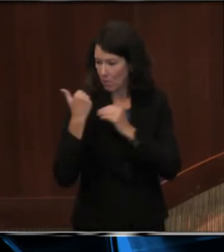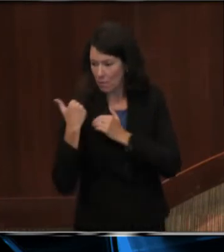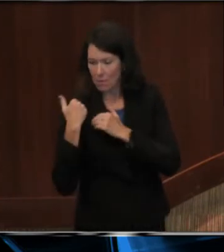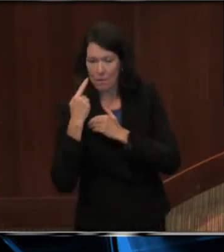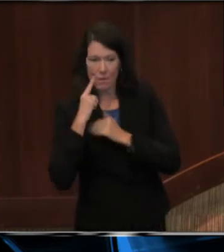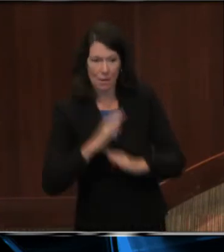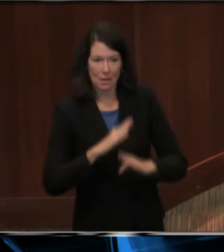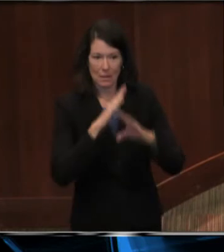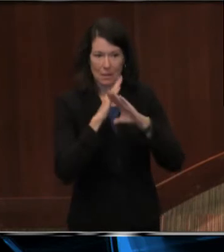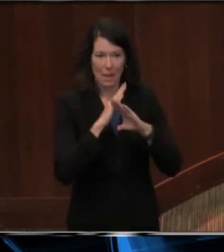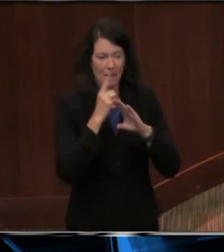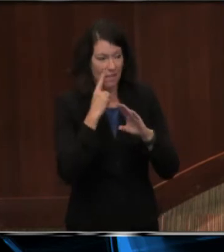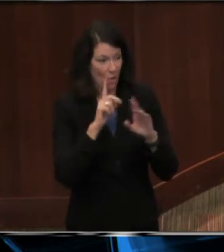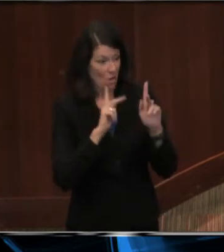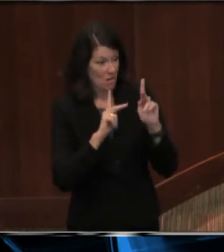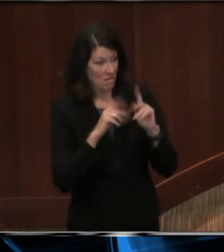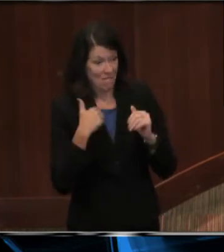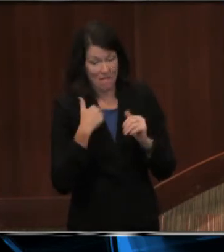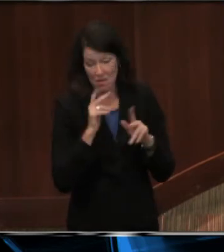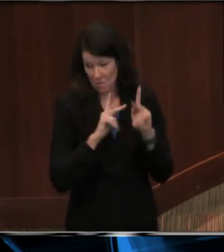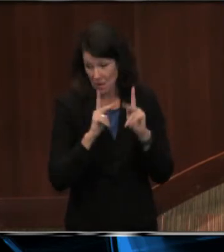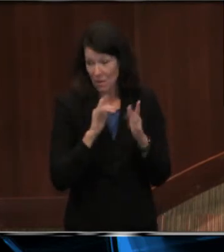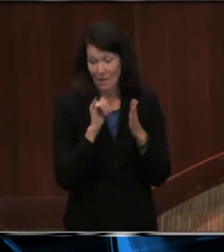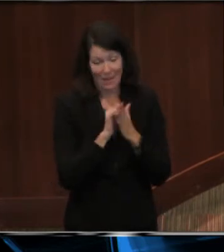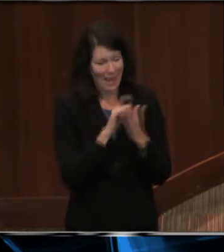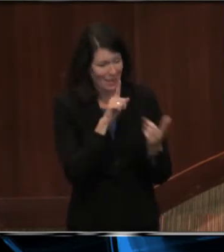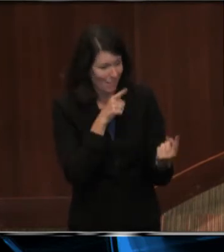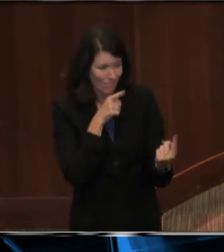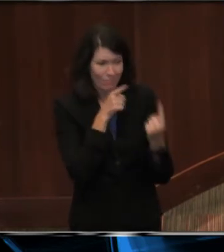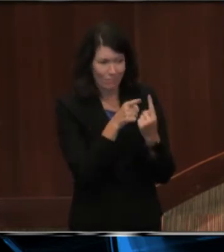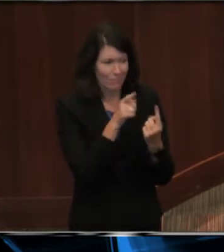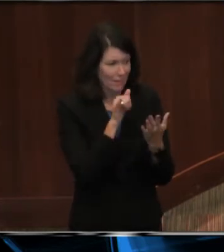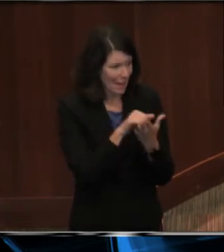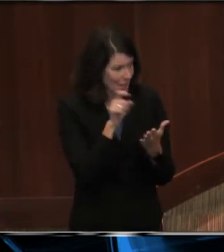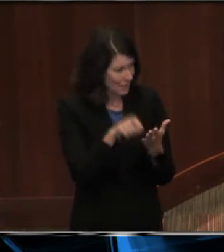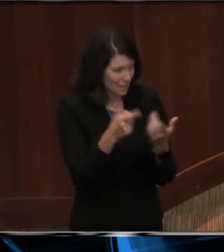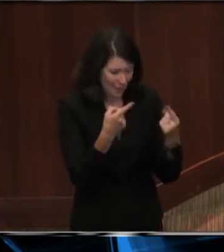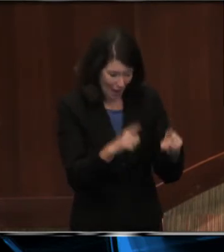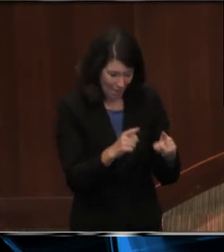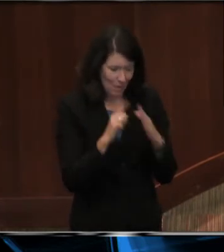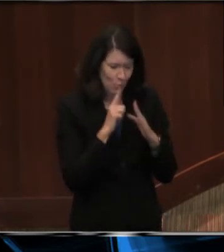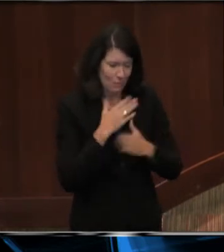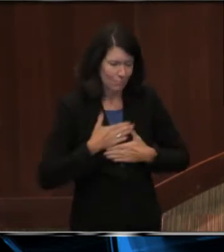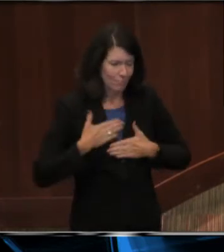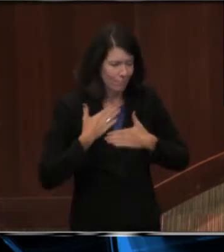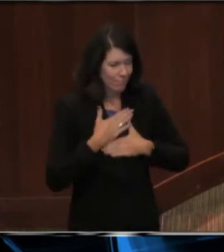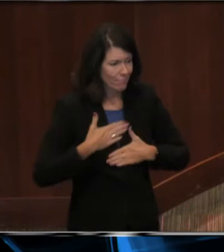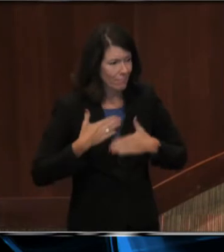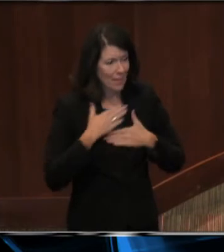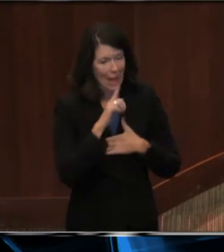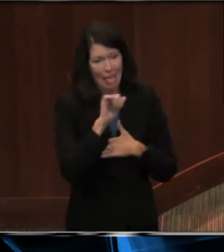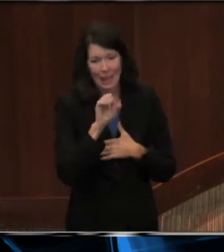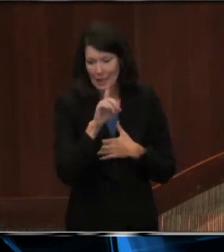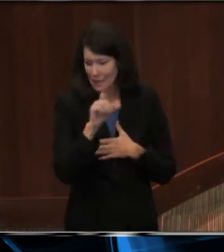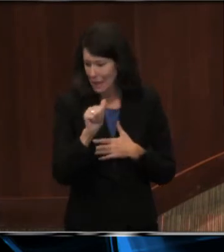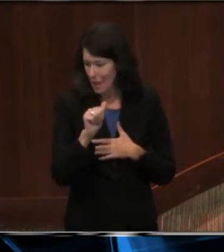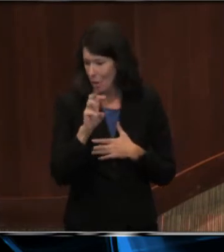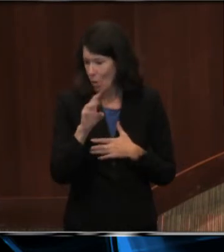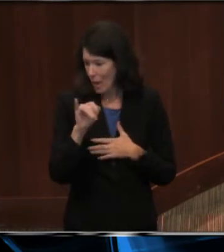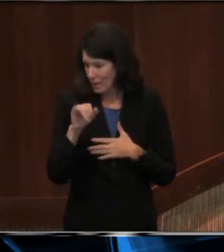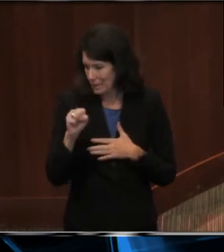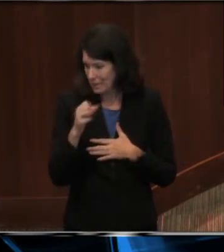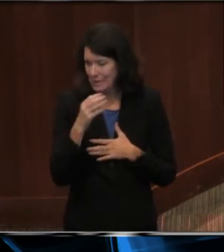prevention and folks stepping up, and that's exactly what we need to do, and I greatly appreciate Linda Weiss and the